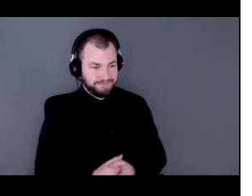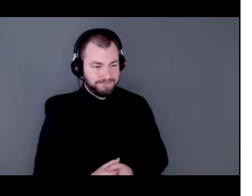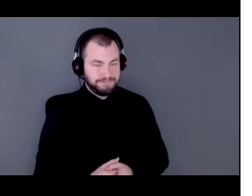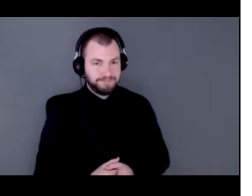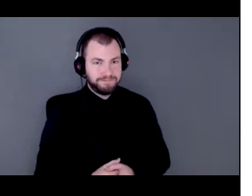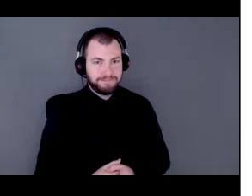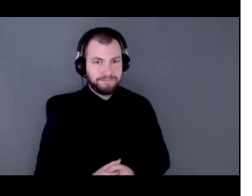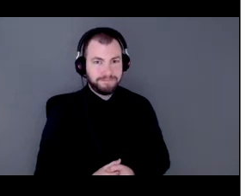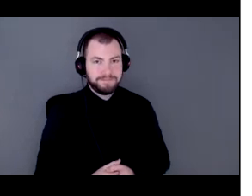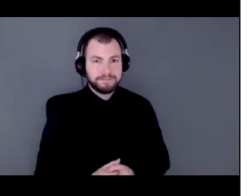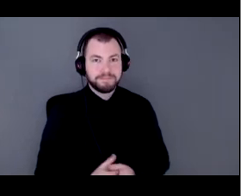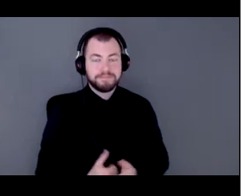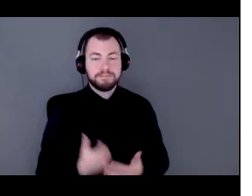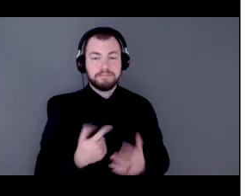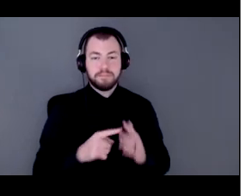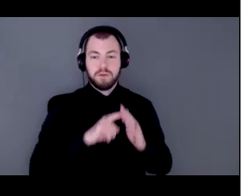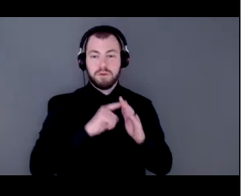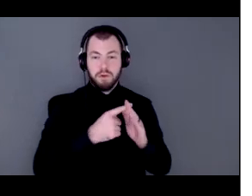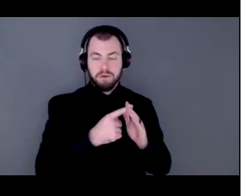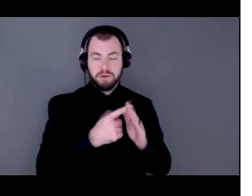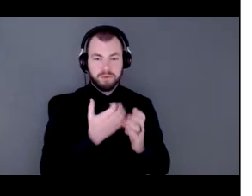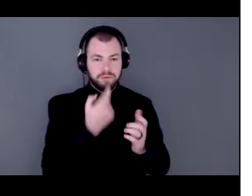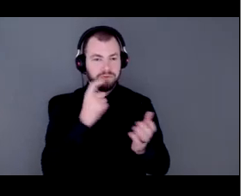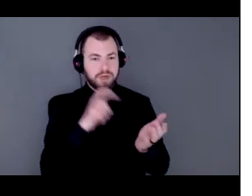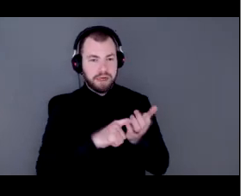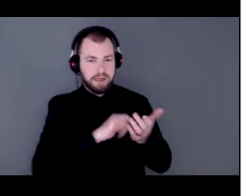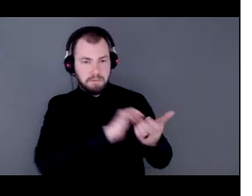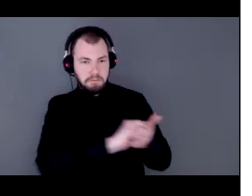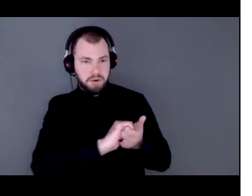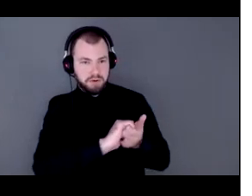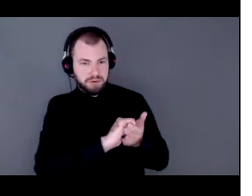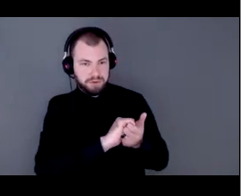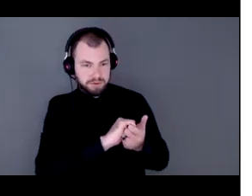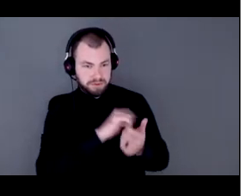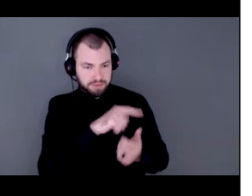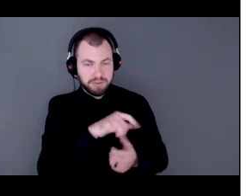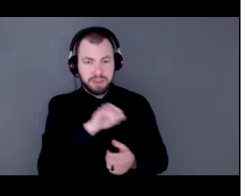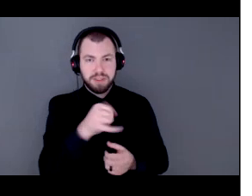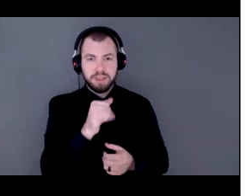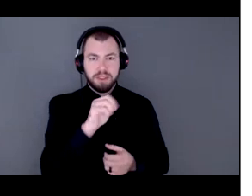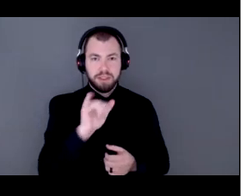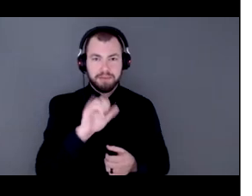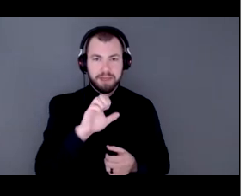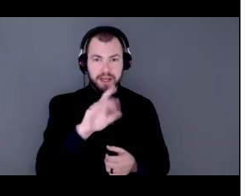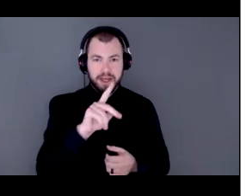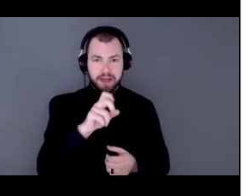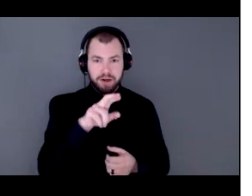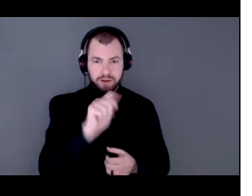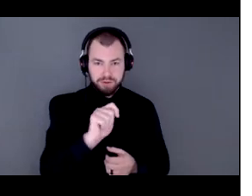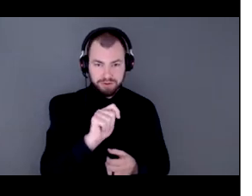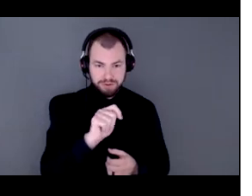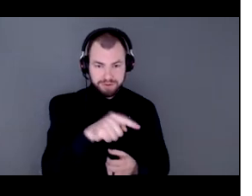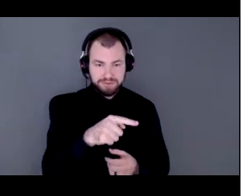In starting, I'd like to recognize our partners, Ginny Eckert, Brooke Carney are with the Alaska Sea